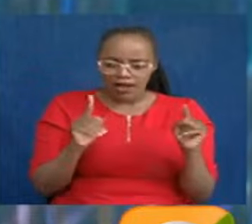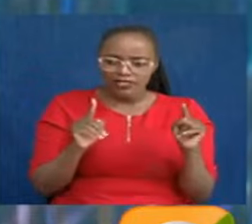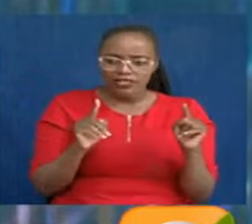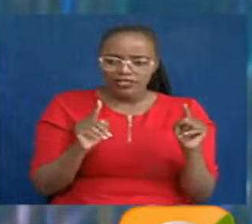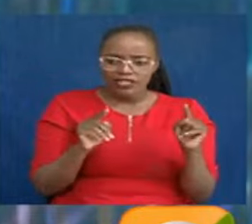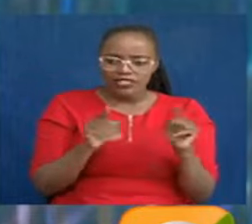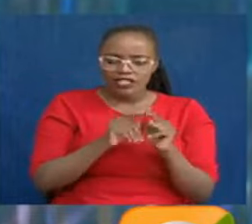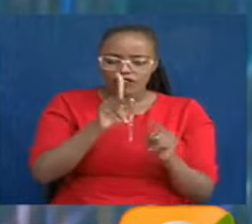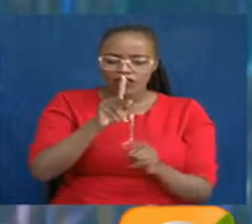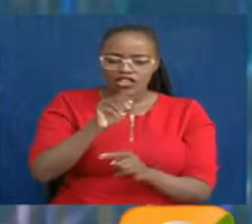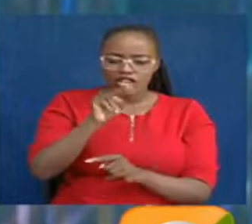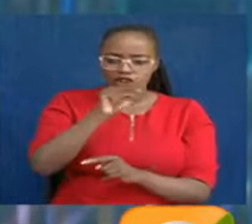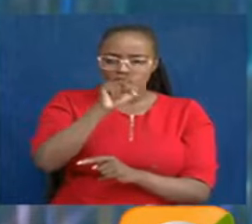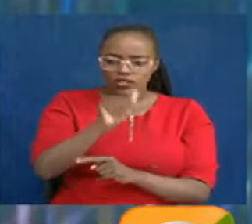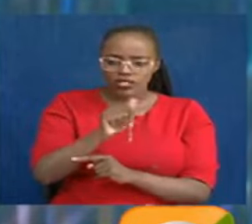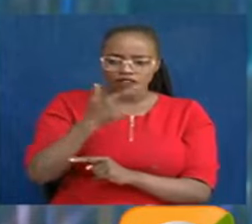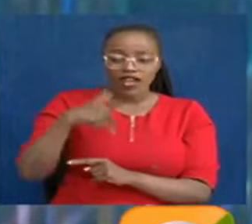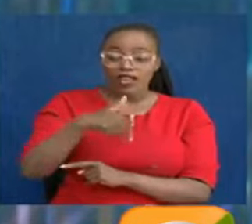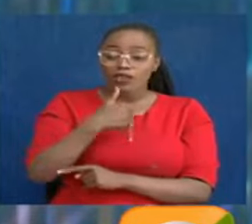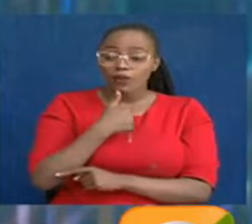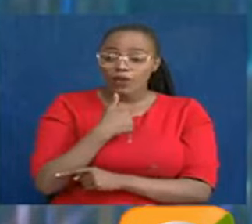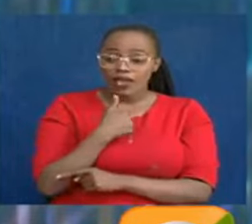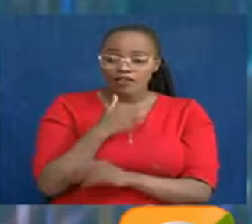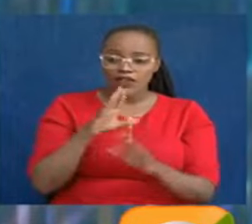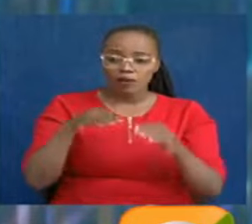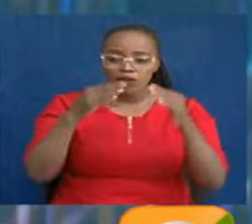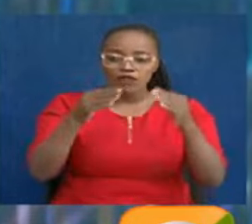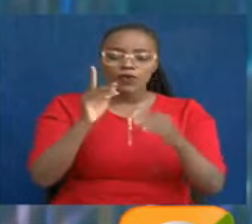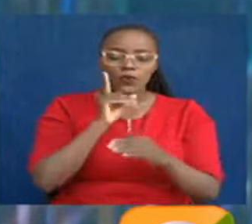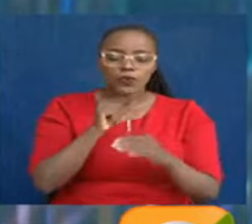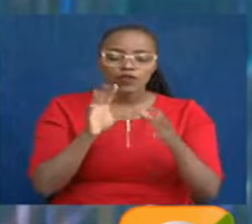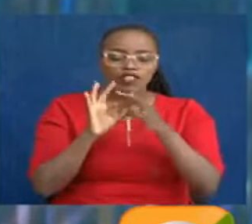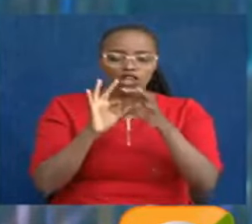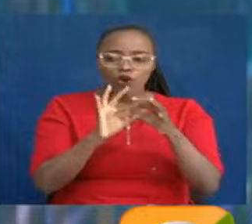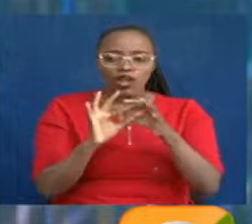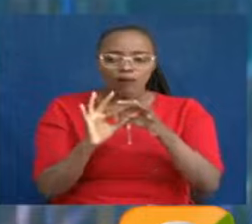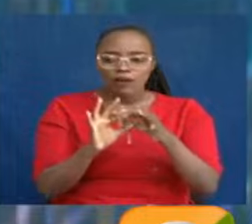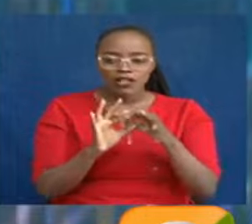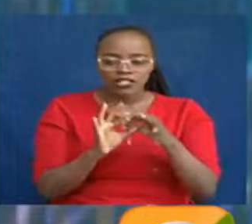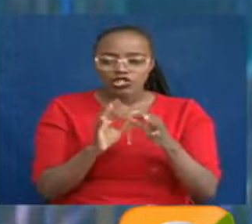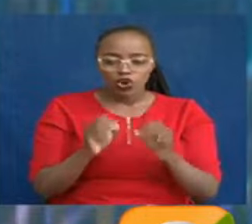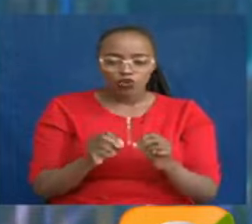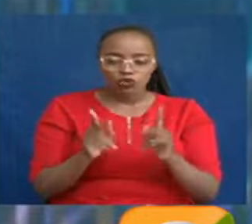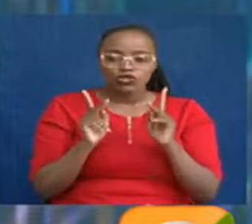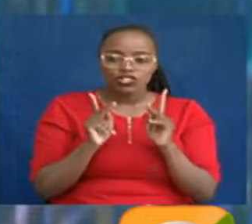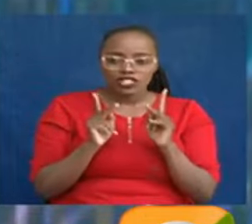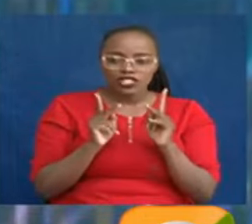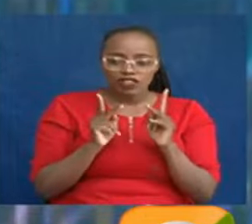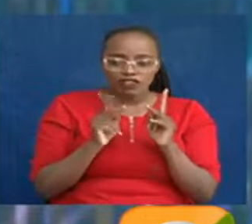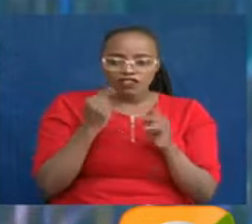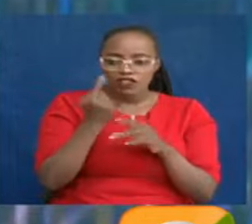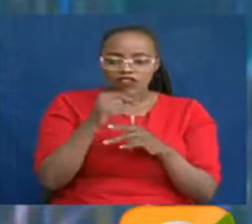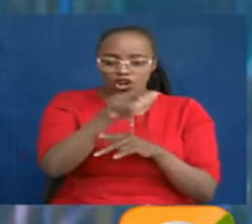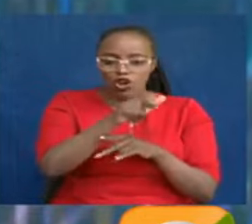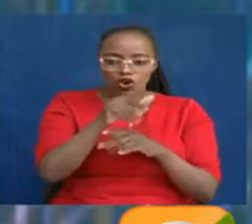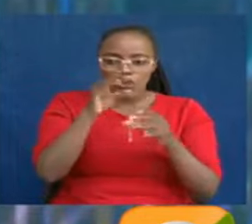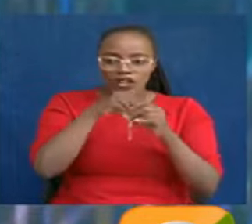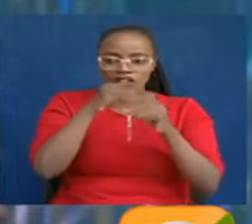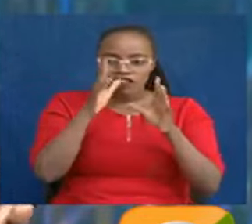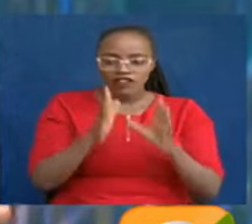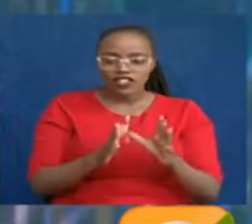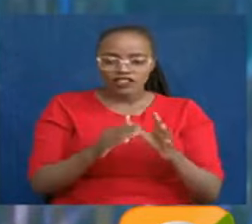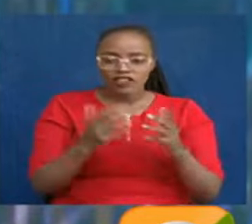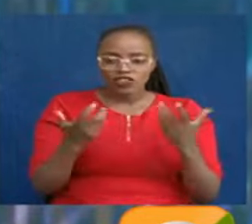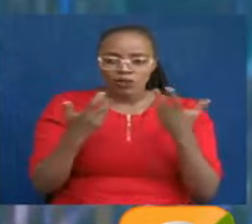in Konza Technopolis, we've been able to provide that collaboration opportunity for our local investors also to